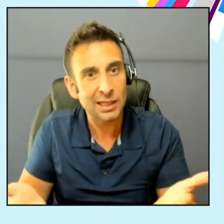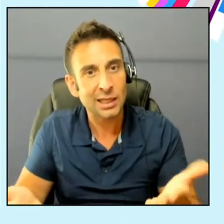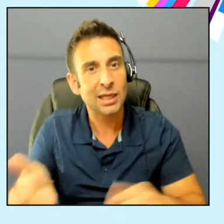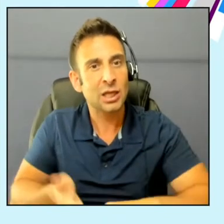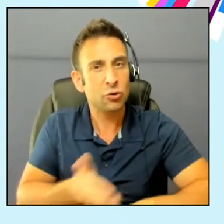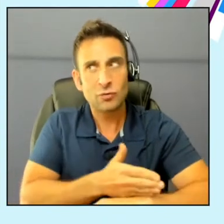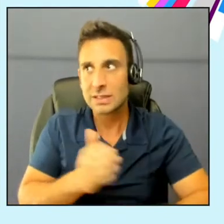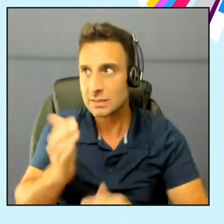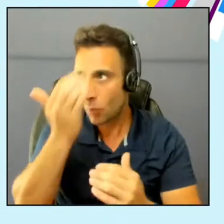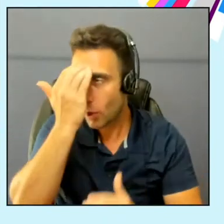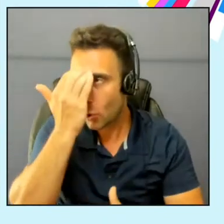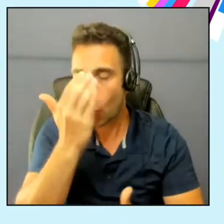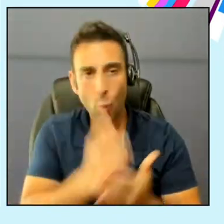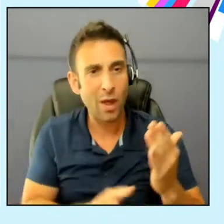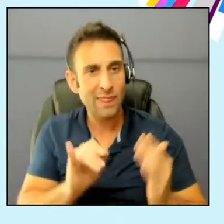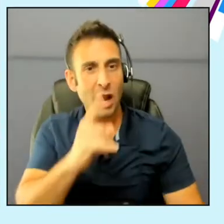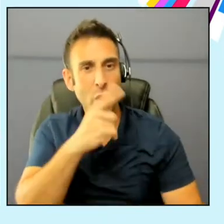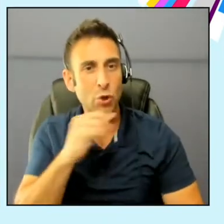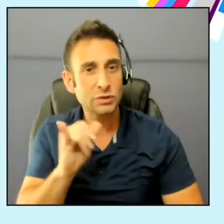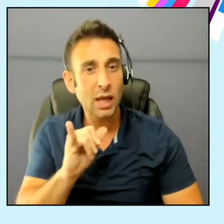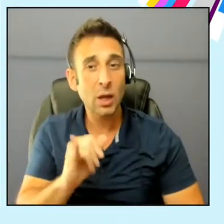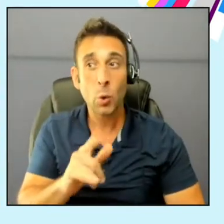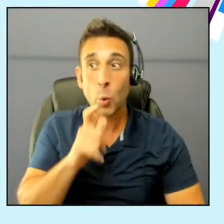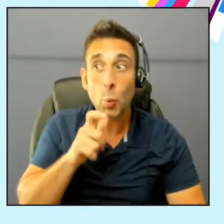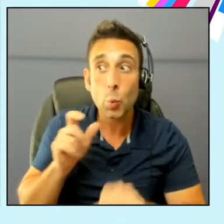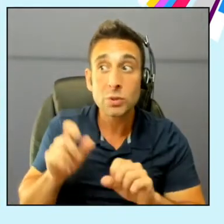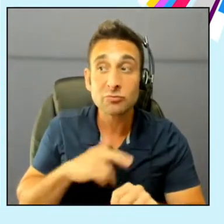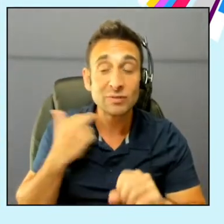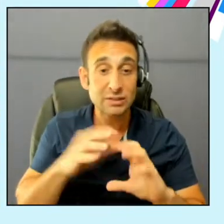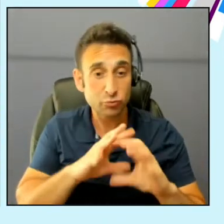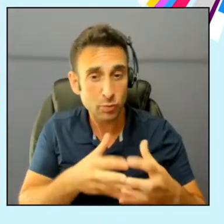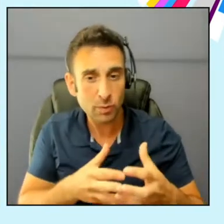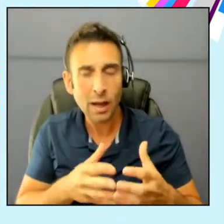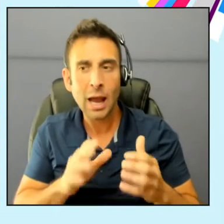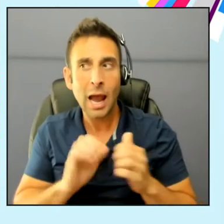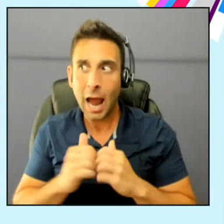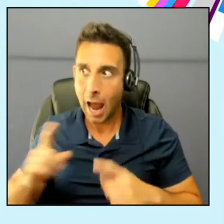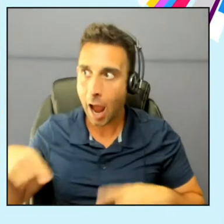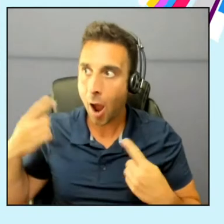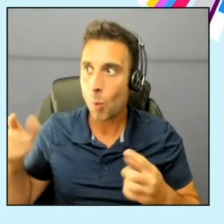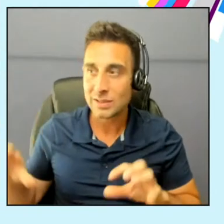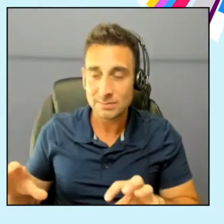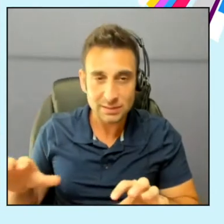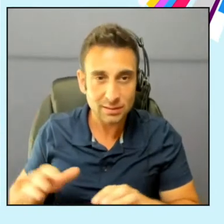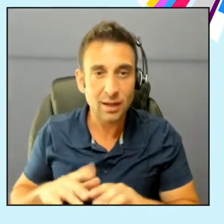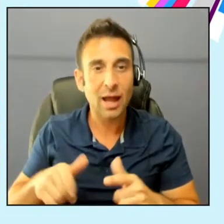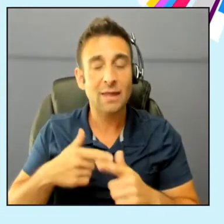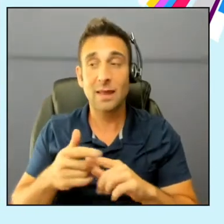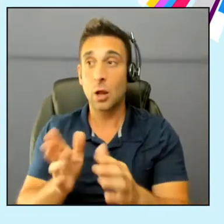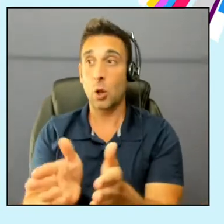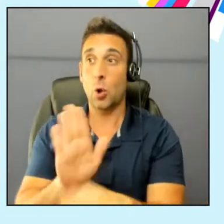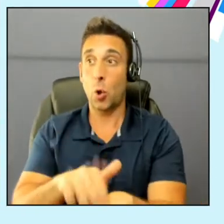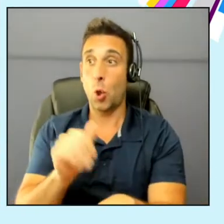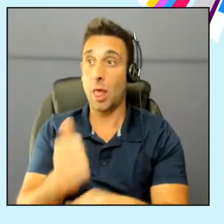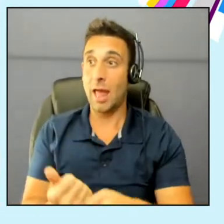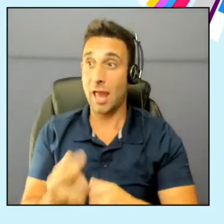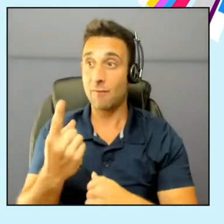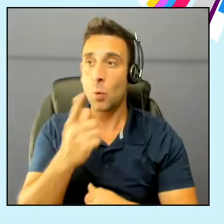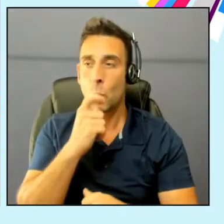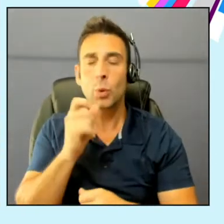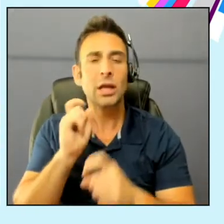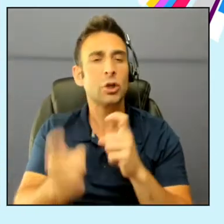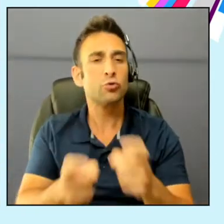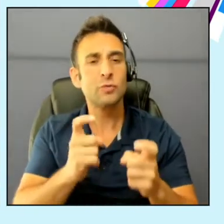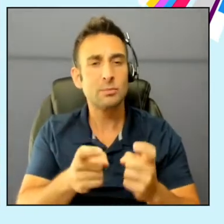like, who's at risk, how are people being violated in this way, and then call on everyone who can contribute to changing